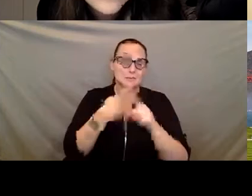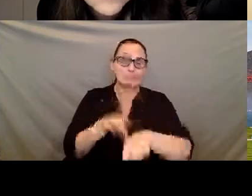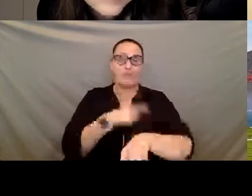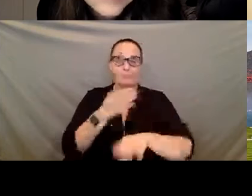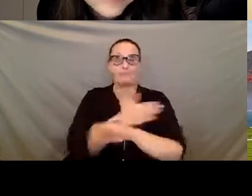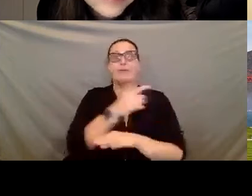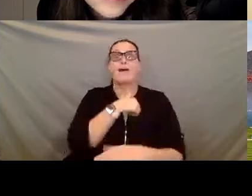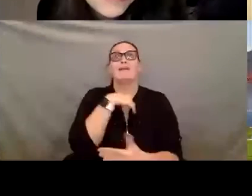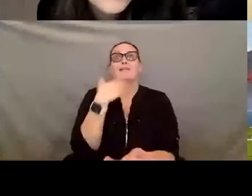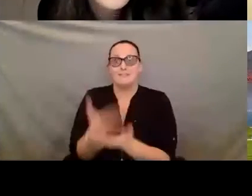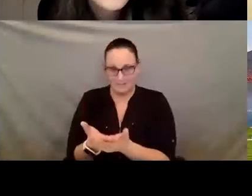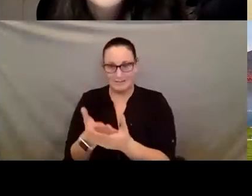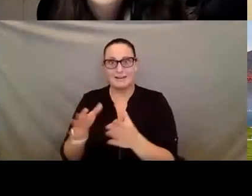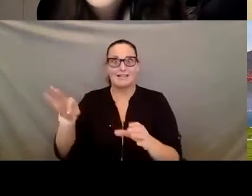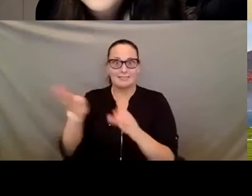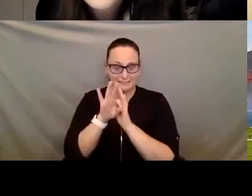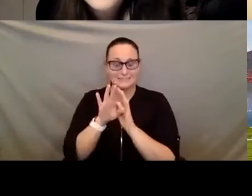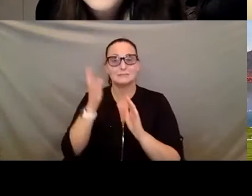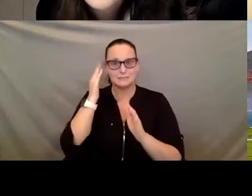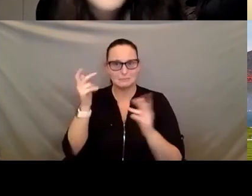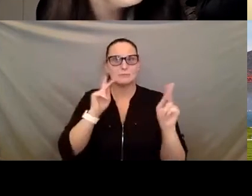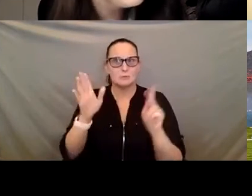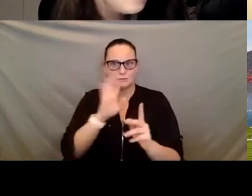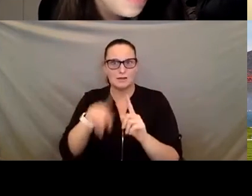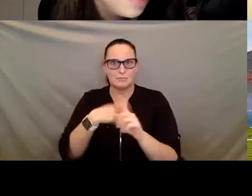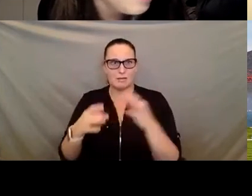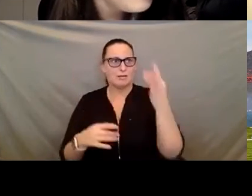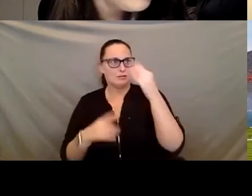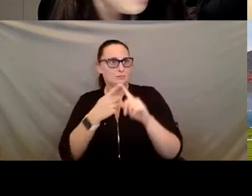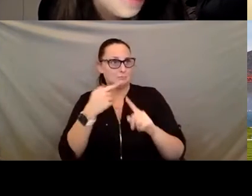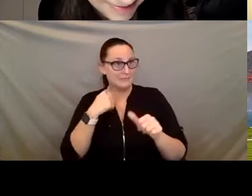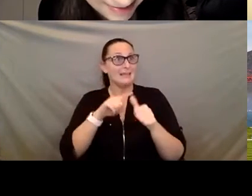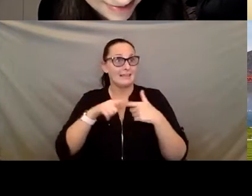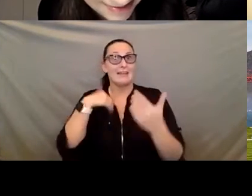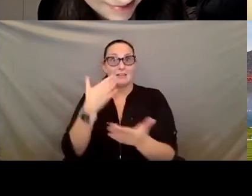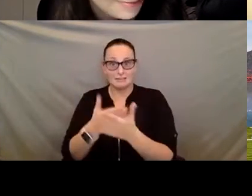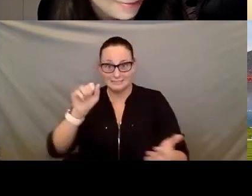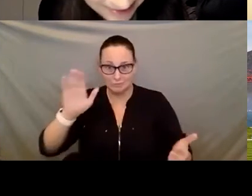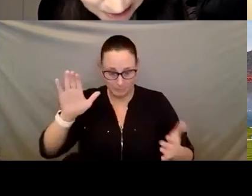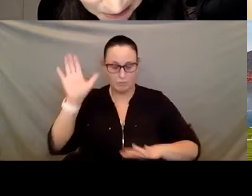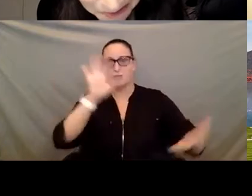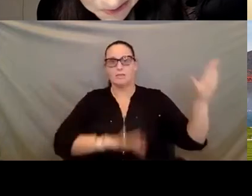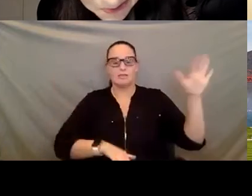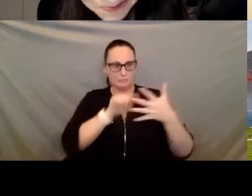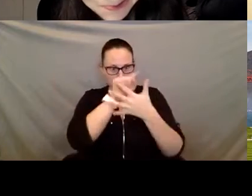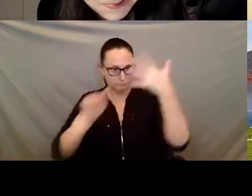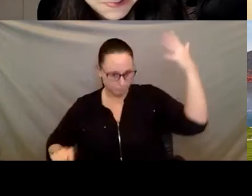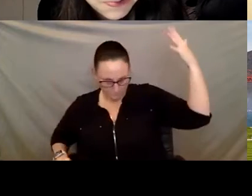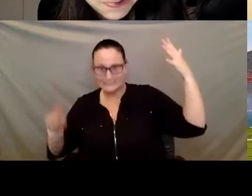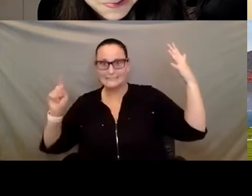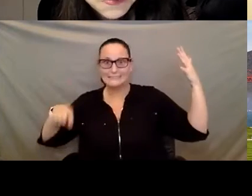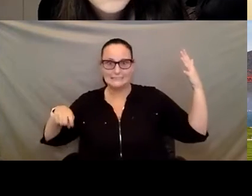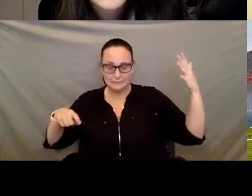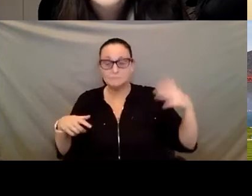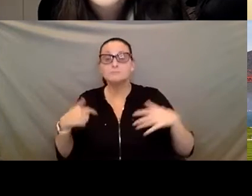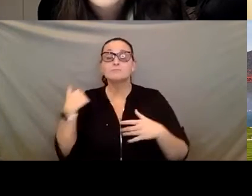got to the legislature in 2012, because I know people were talking about these to me when it was the day I got to Sacramento. And the fact that